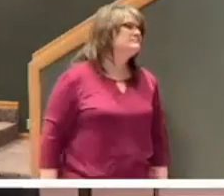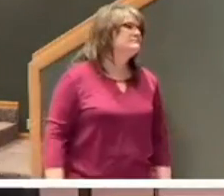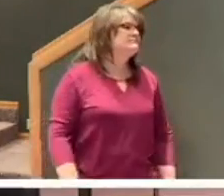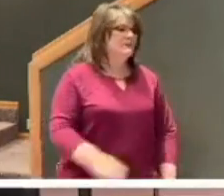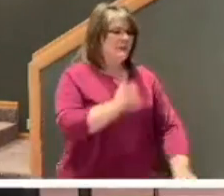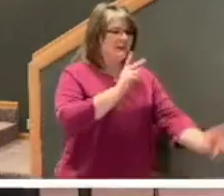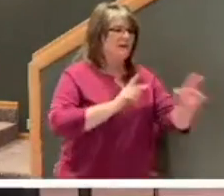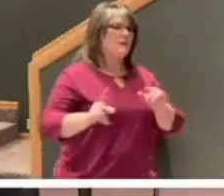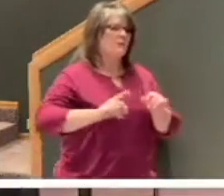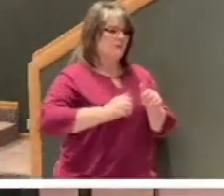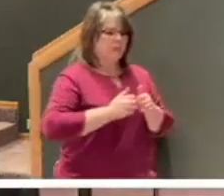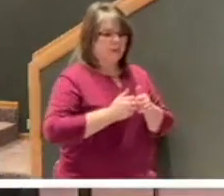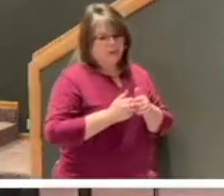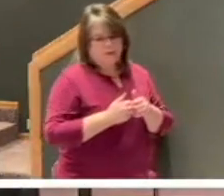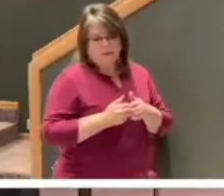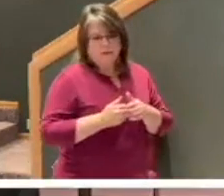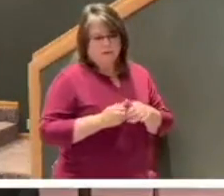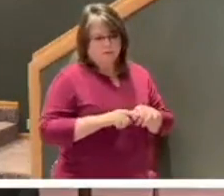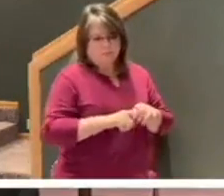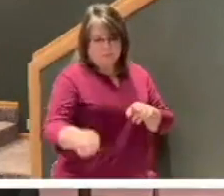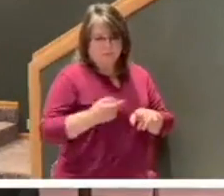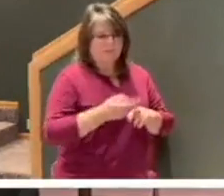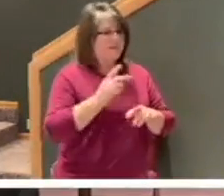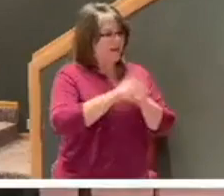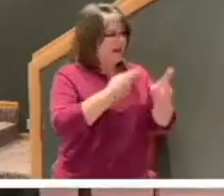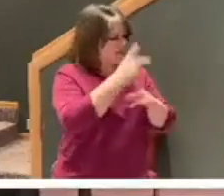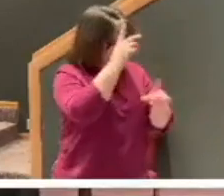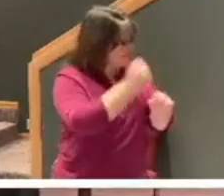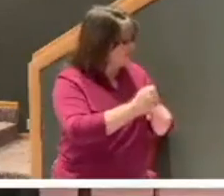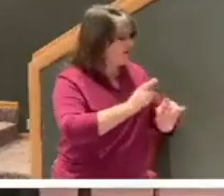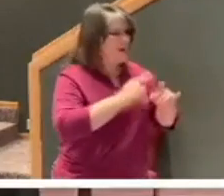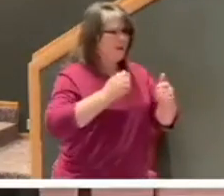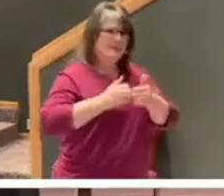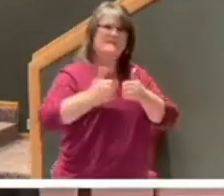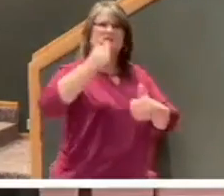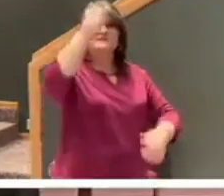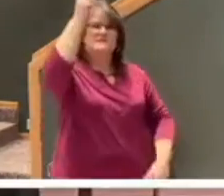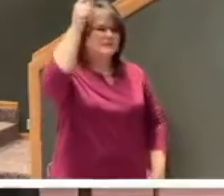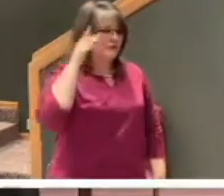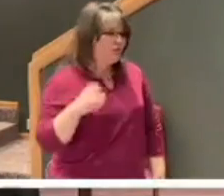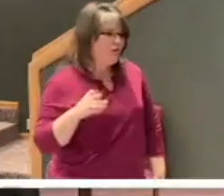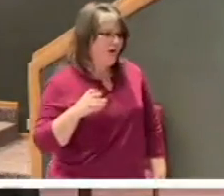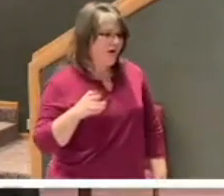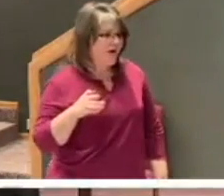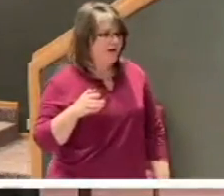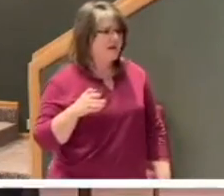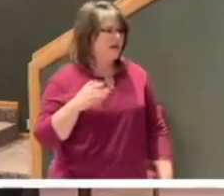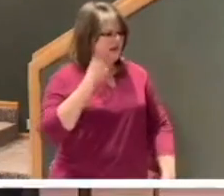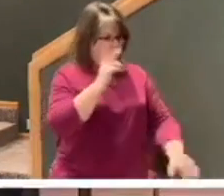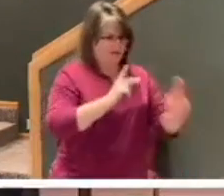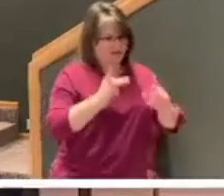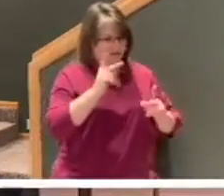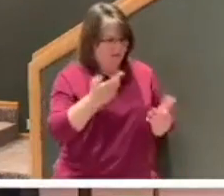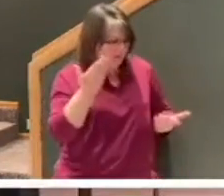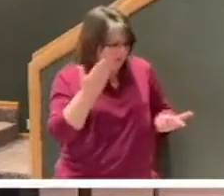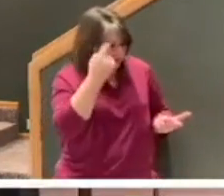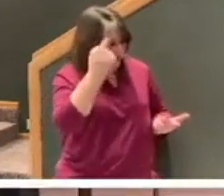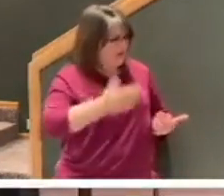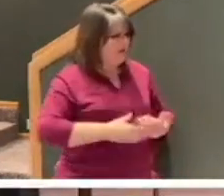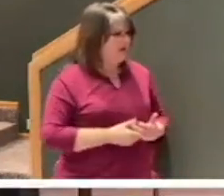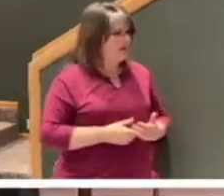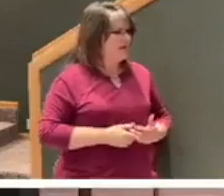People walk away from this type of faith, but this distant God that has been cooked up is